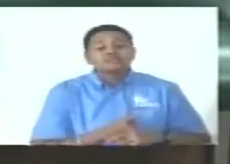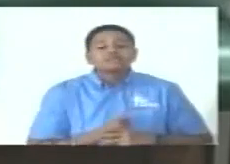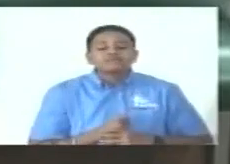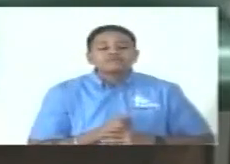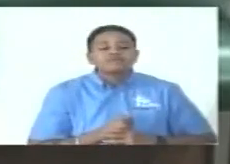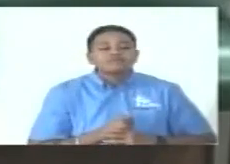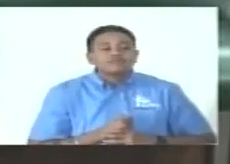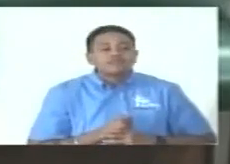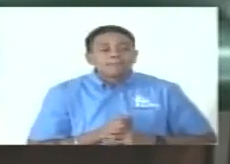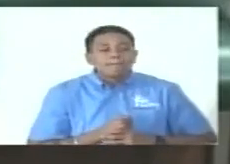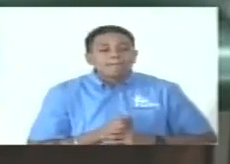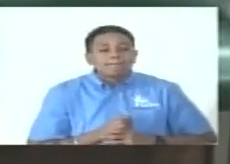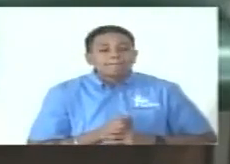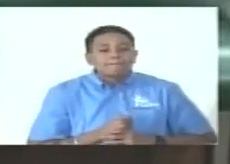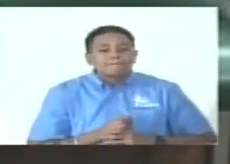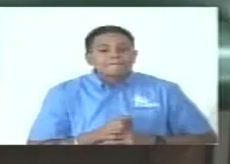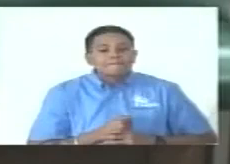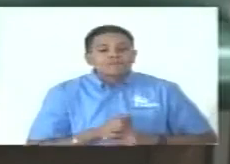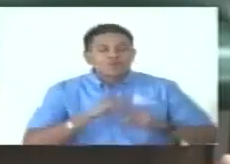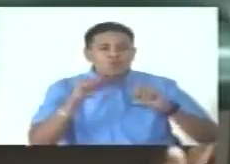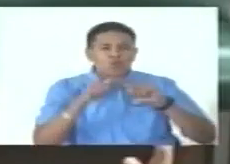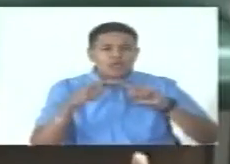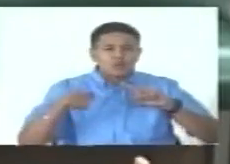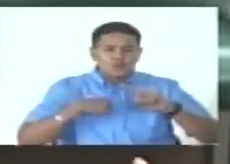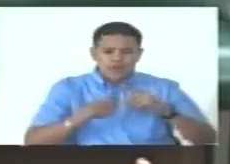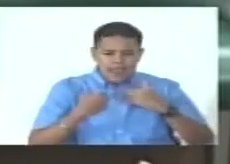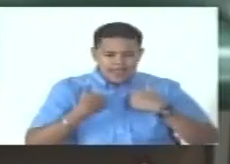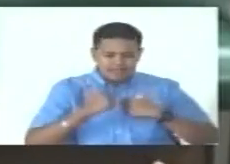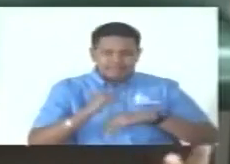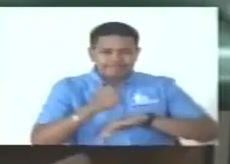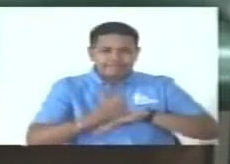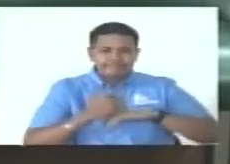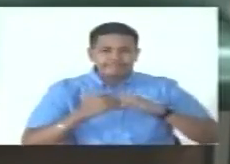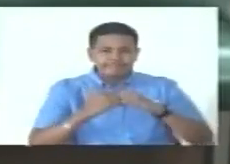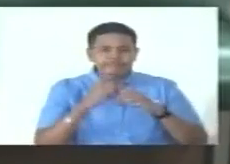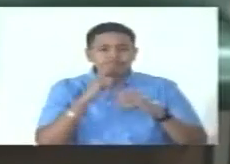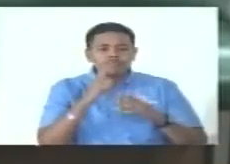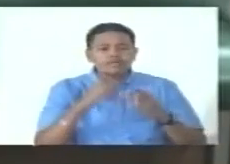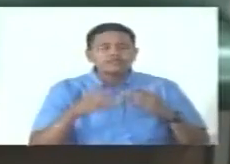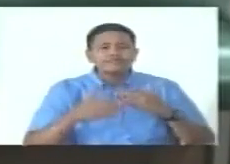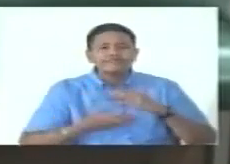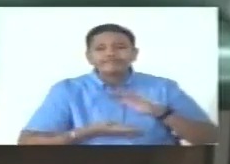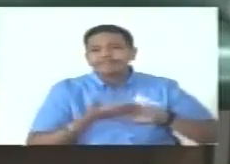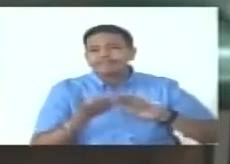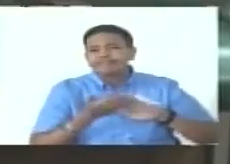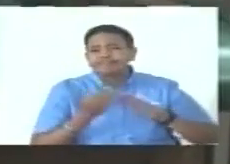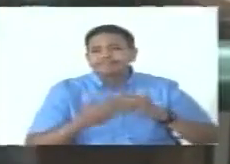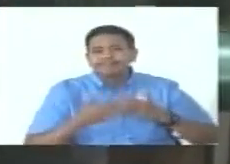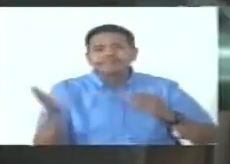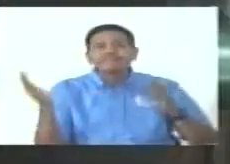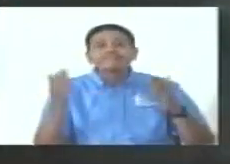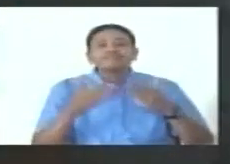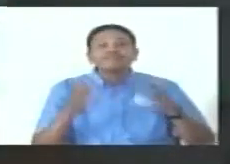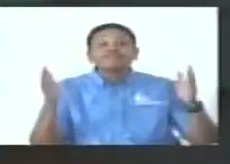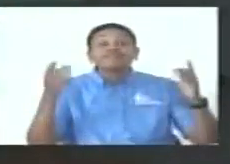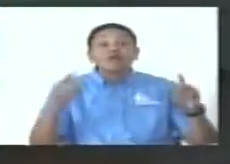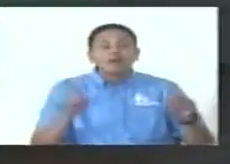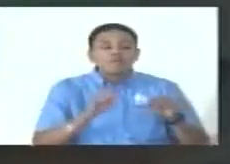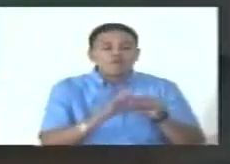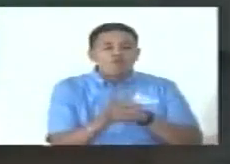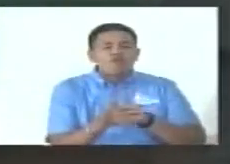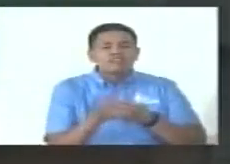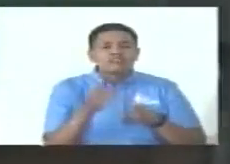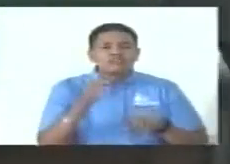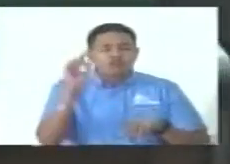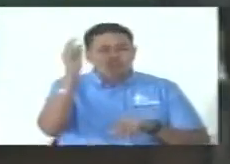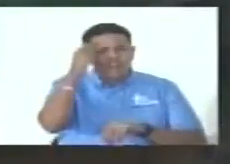when we had the onslaught and onset of COVID, and the government